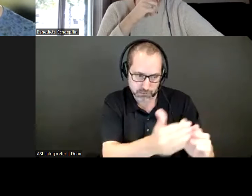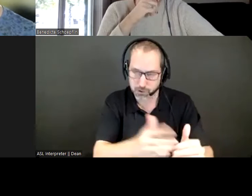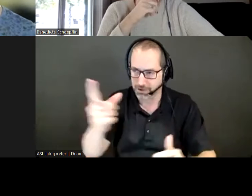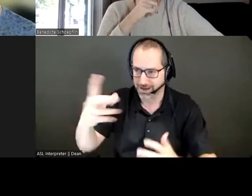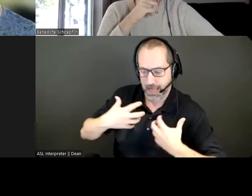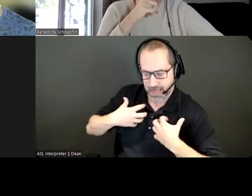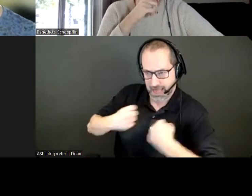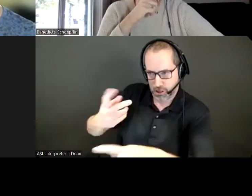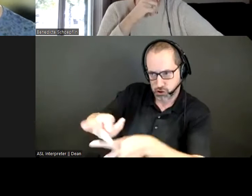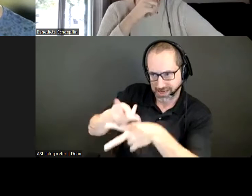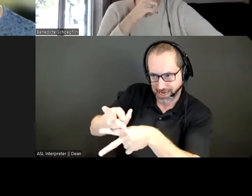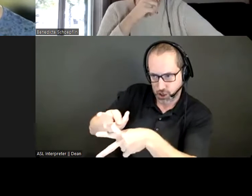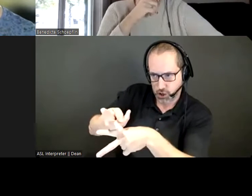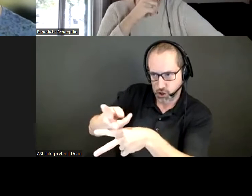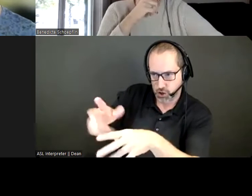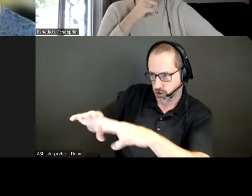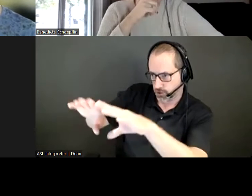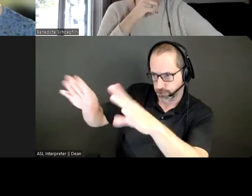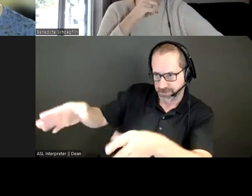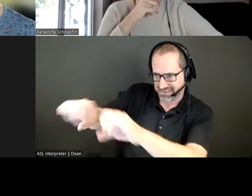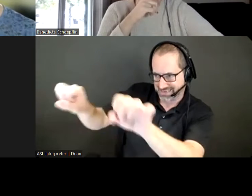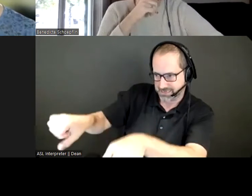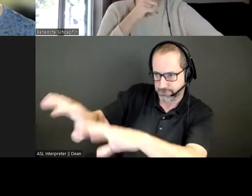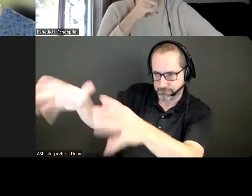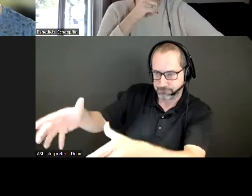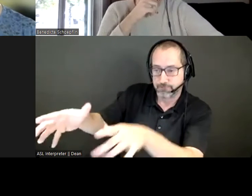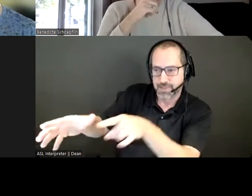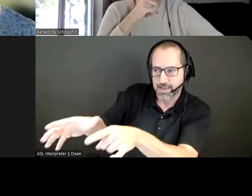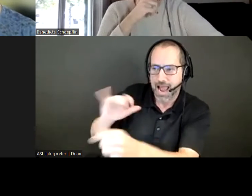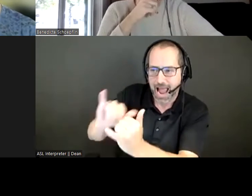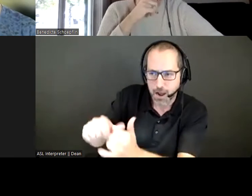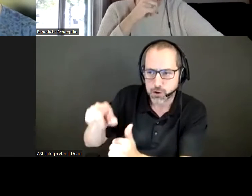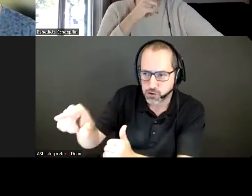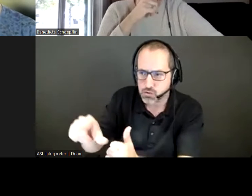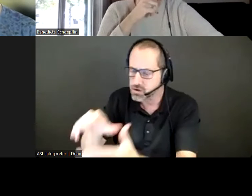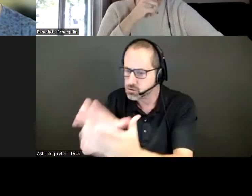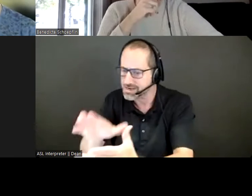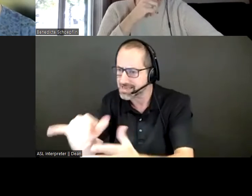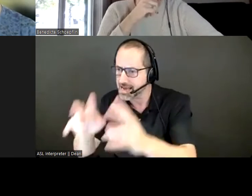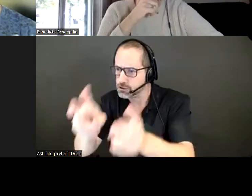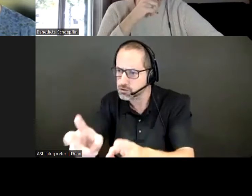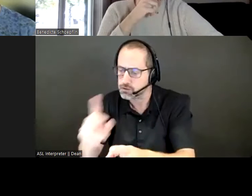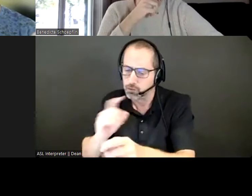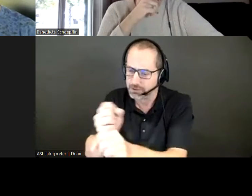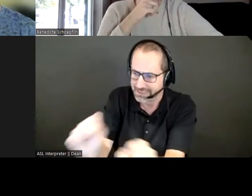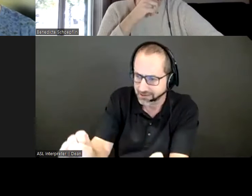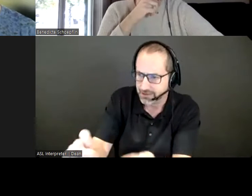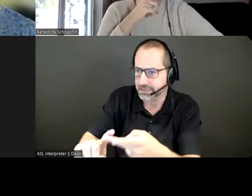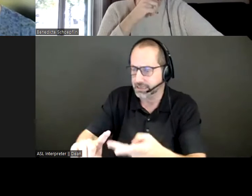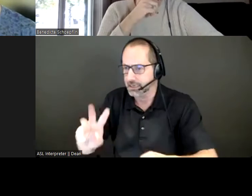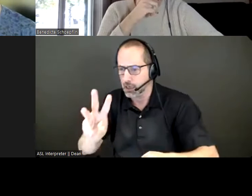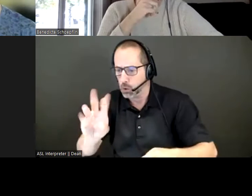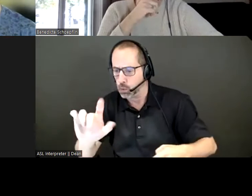how you've addressed that, particularly around safety and well-being, because you must encounter that as a social worker dealing with family and